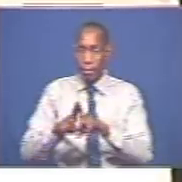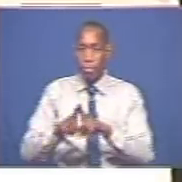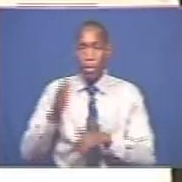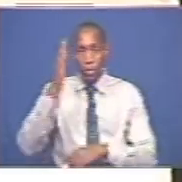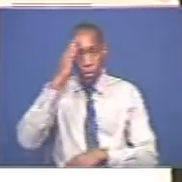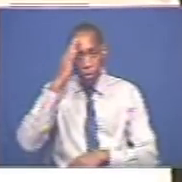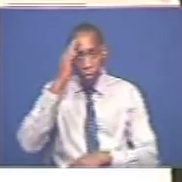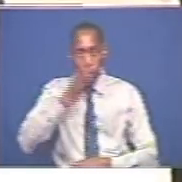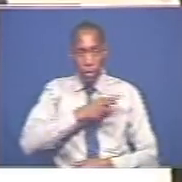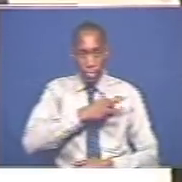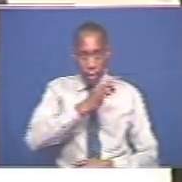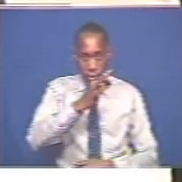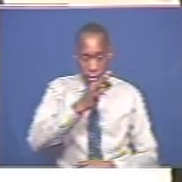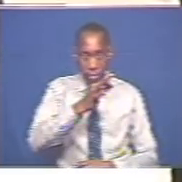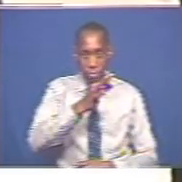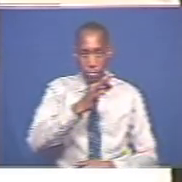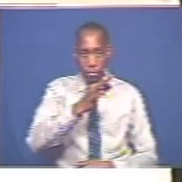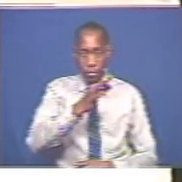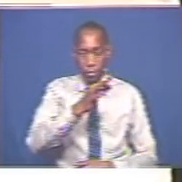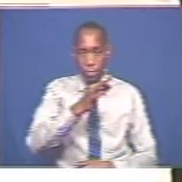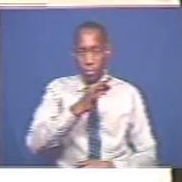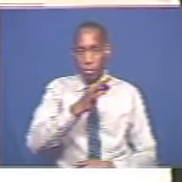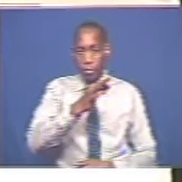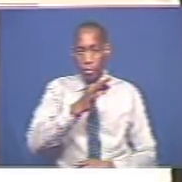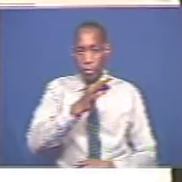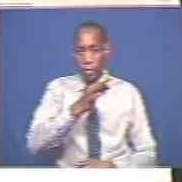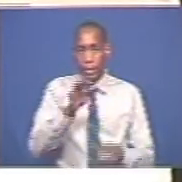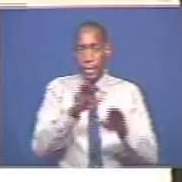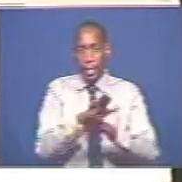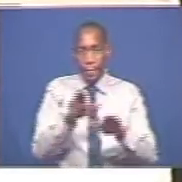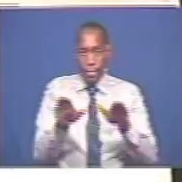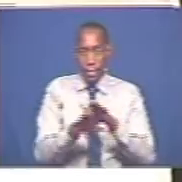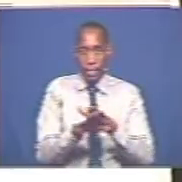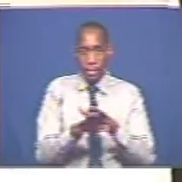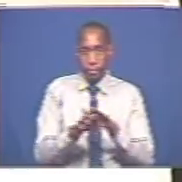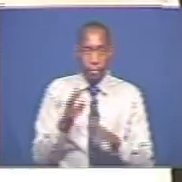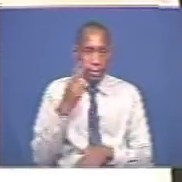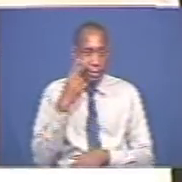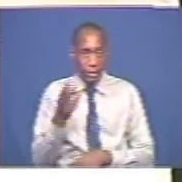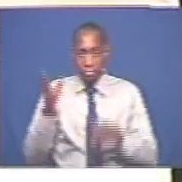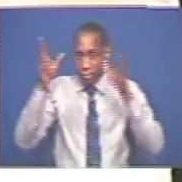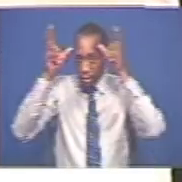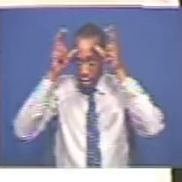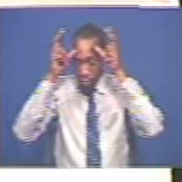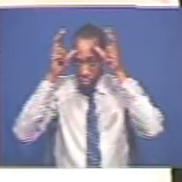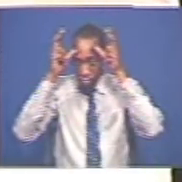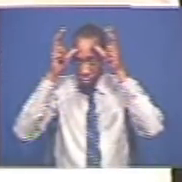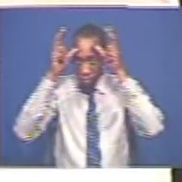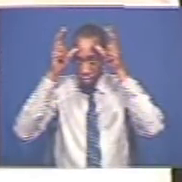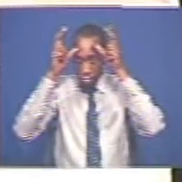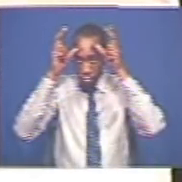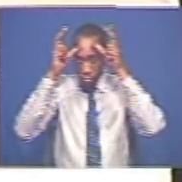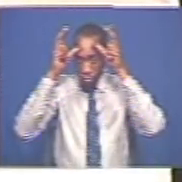between spiritualizing, whereby everything that we see is a demon. Yeah.